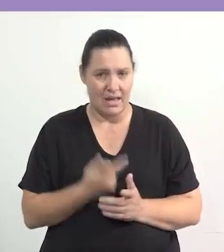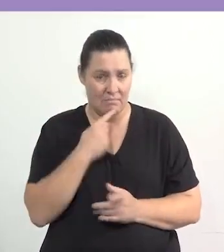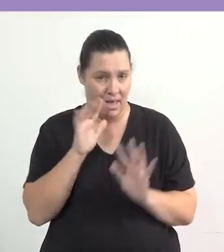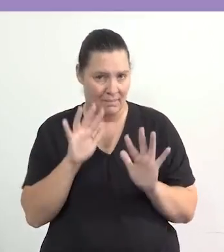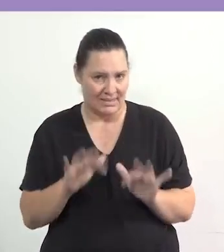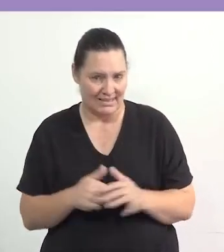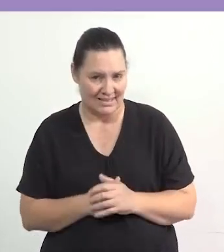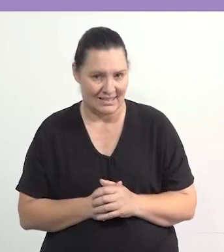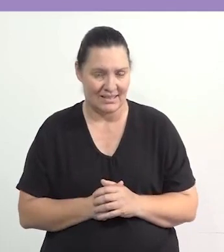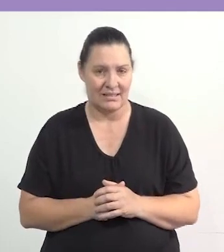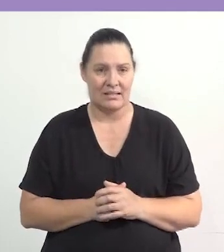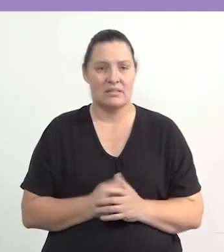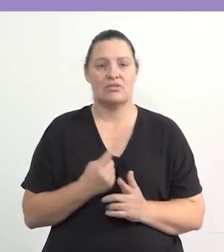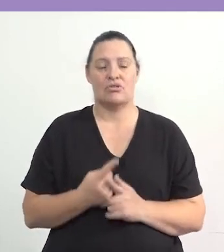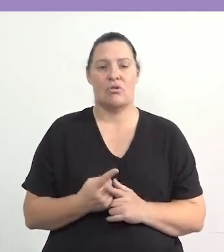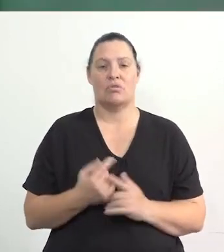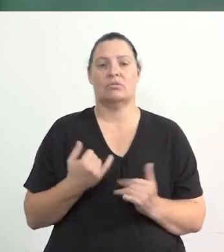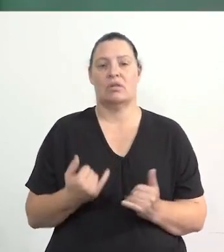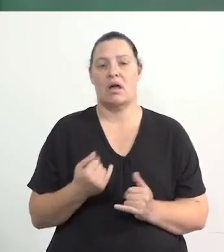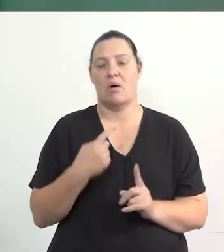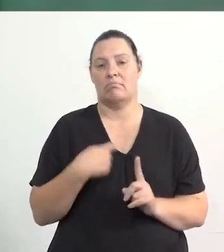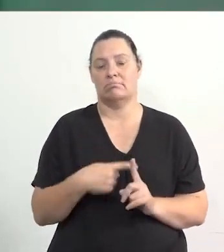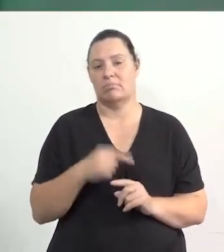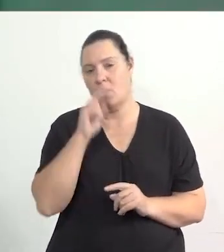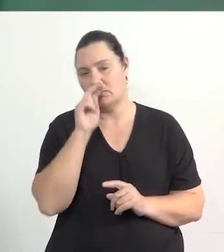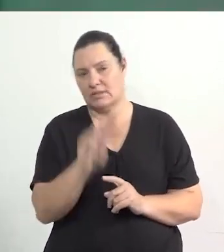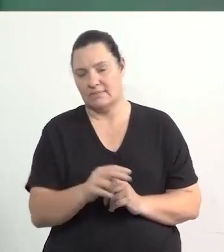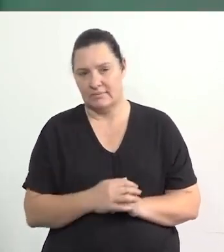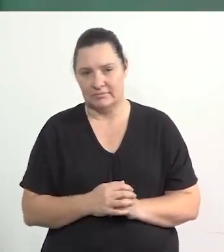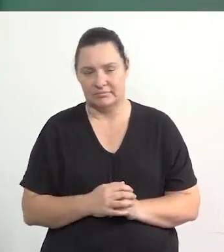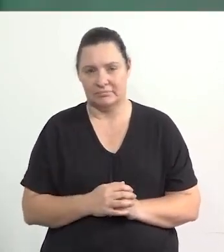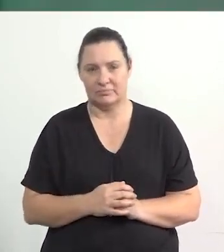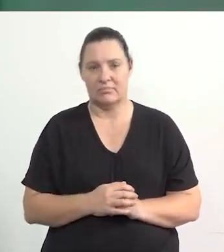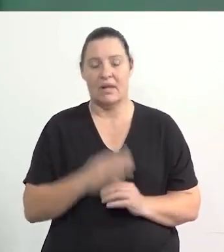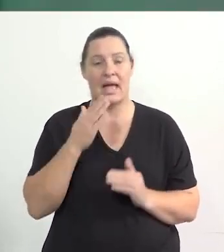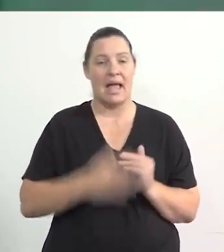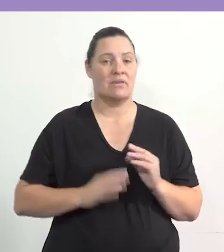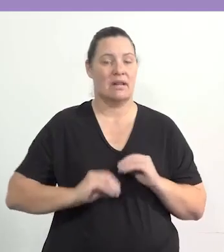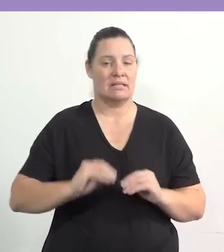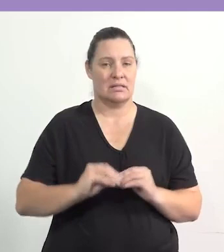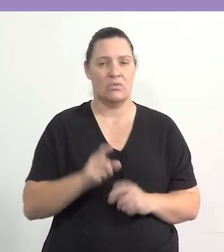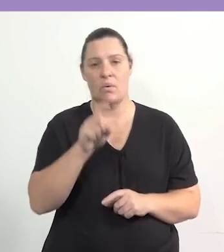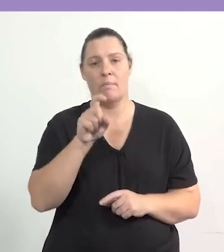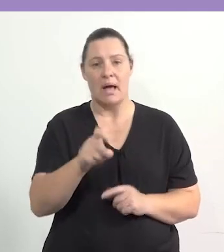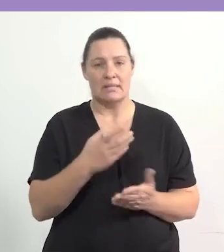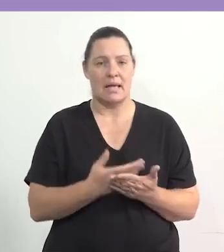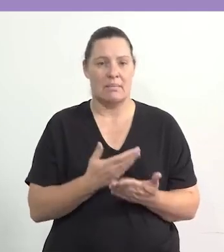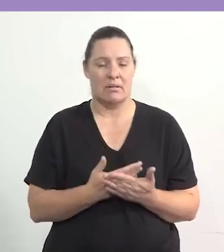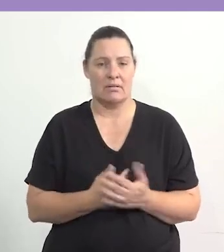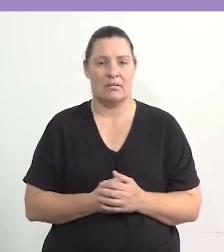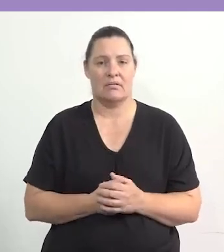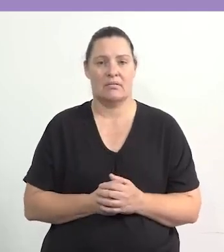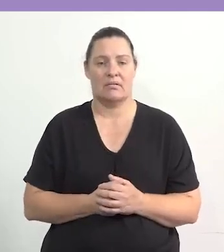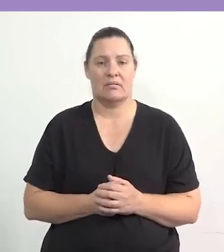that amazing? Let's look at today's lesson objectives. So, by the end of this lesson, you must be